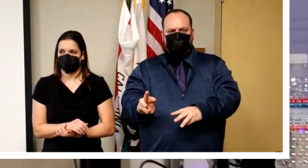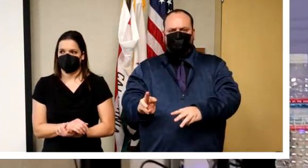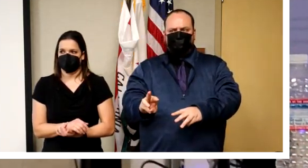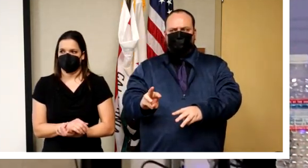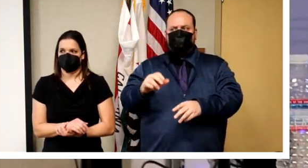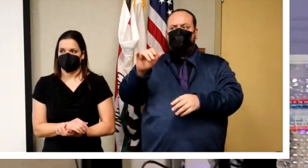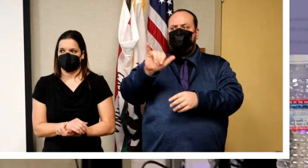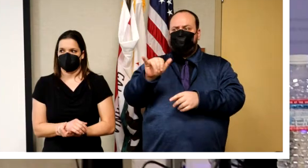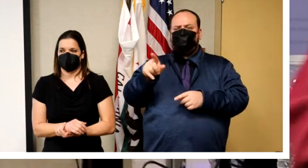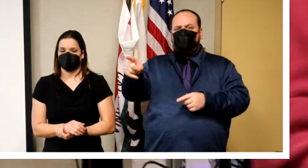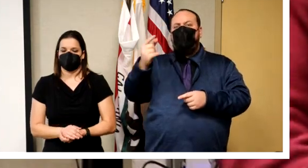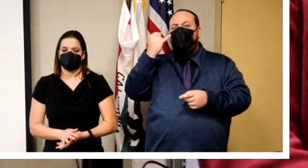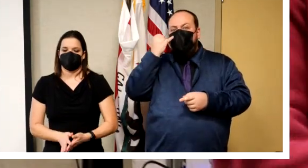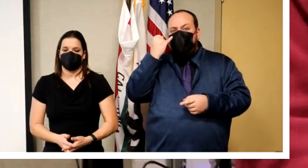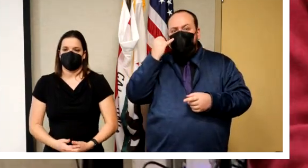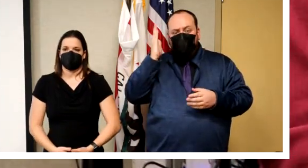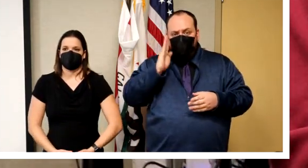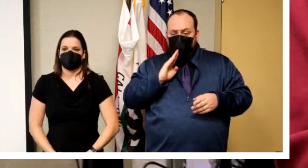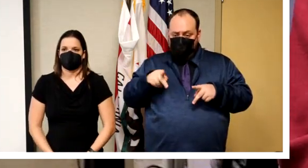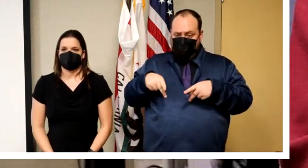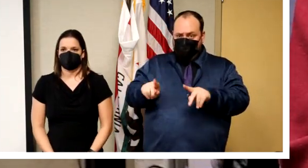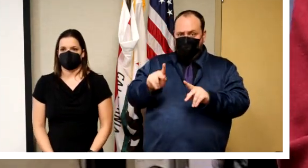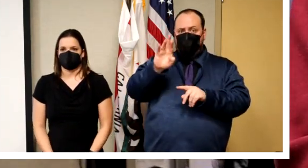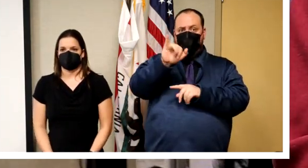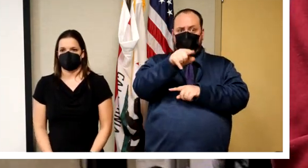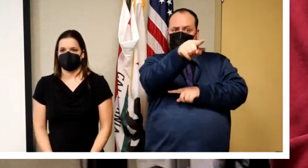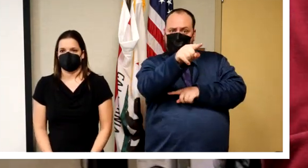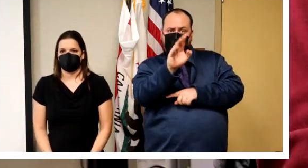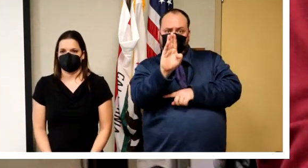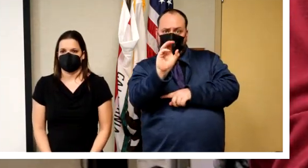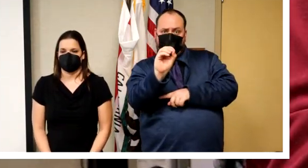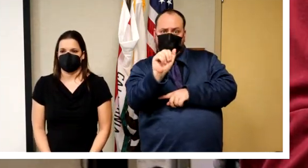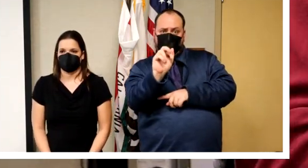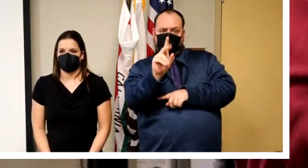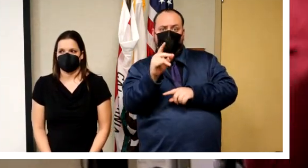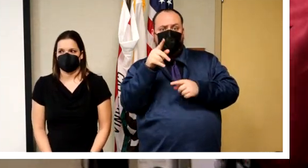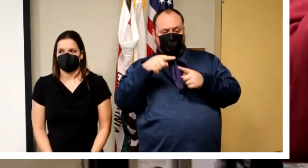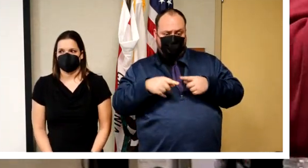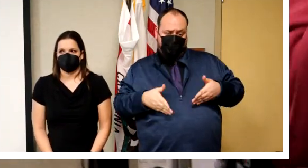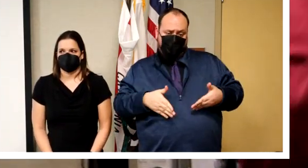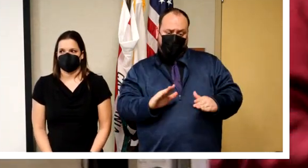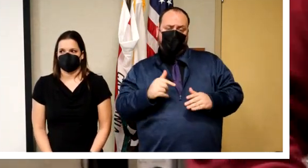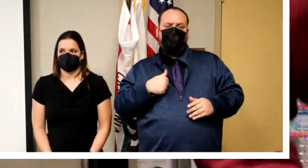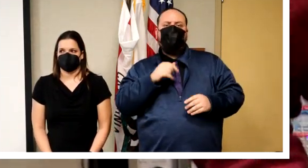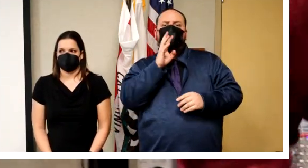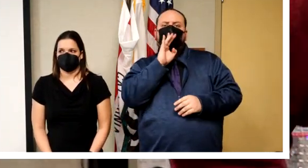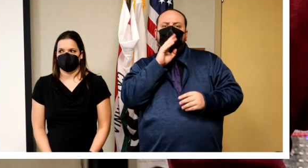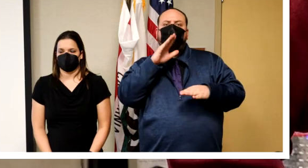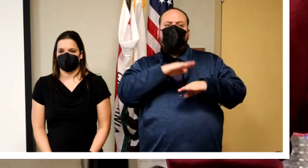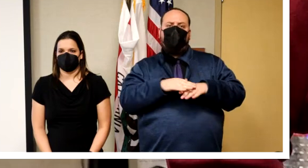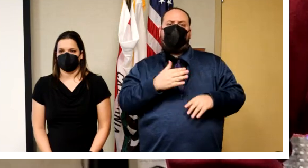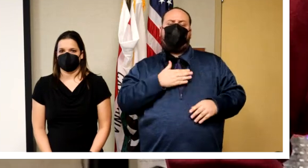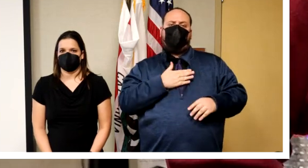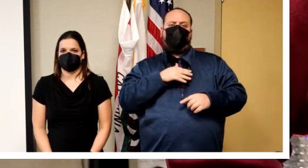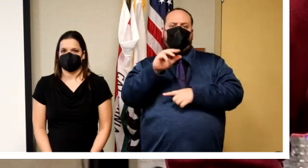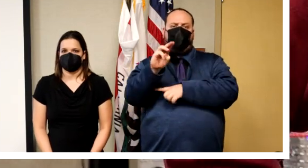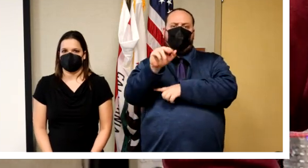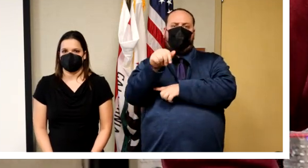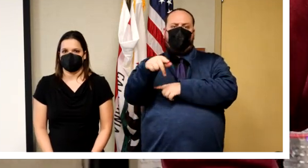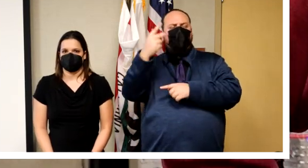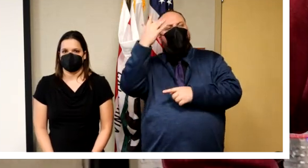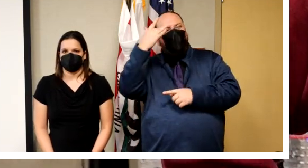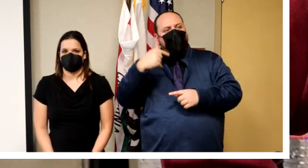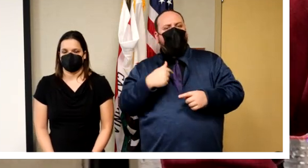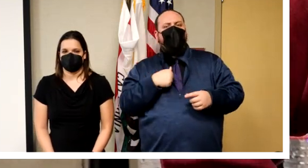saying, would that be permitted by the board, by you guys, to allow me to speak on my map and say, this is why I drew